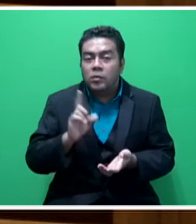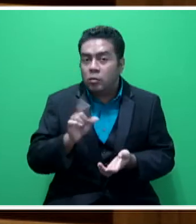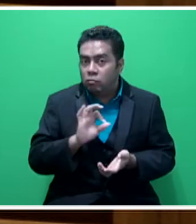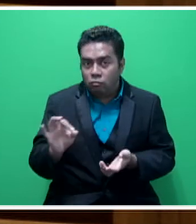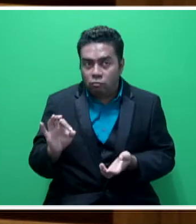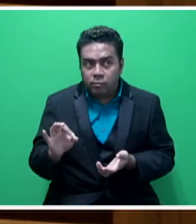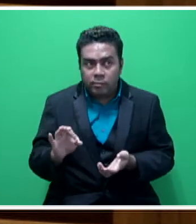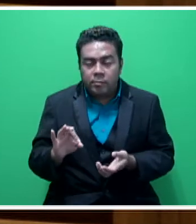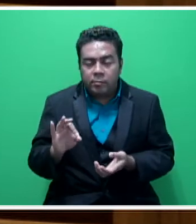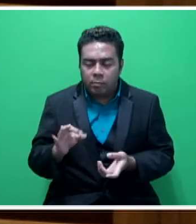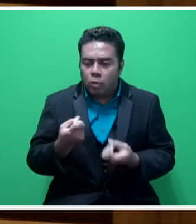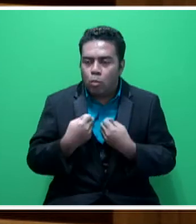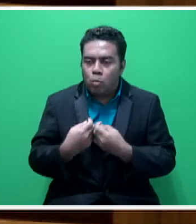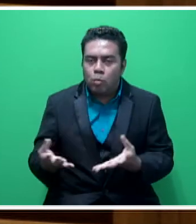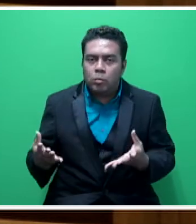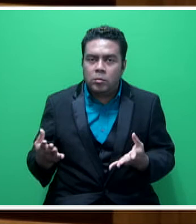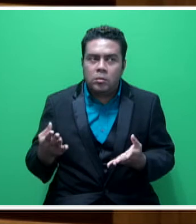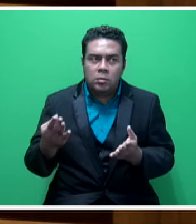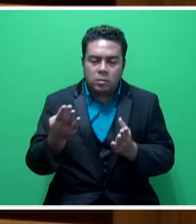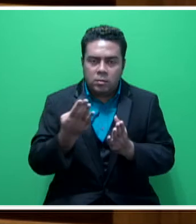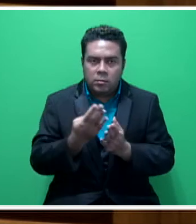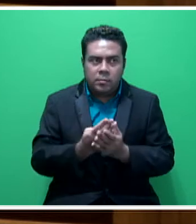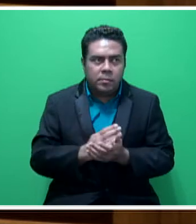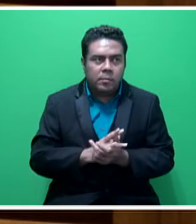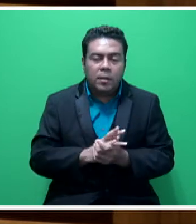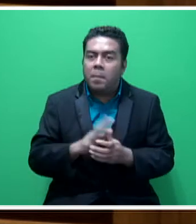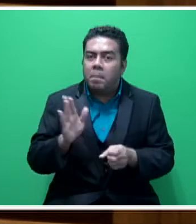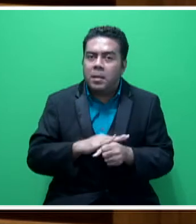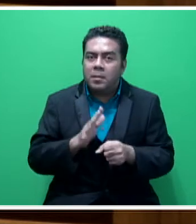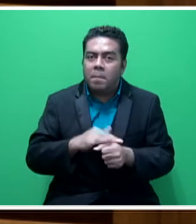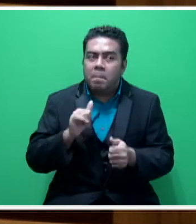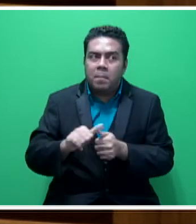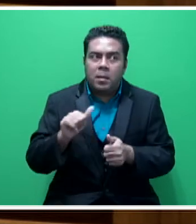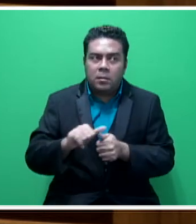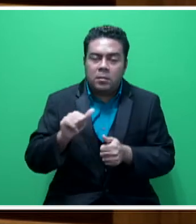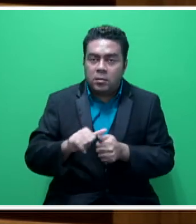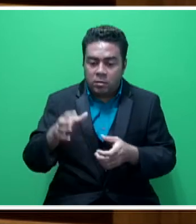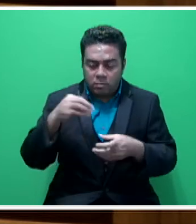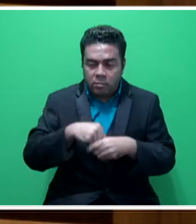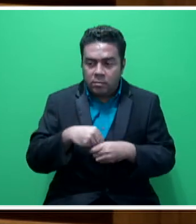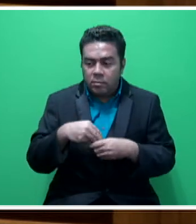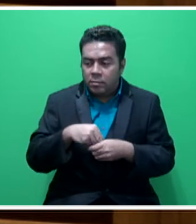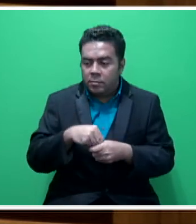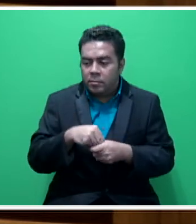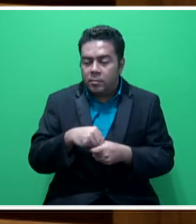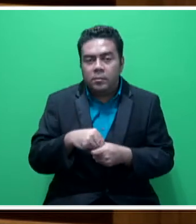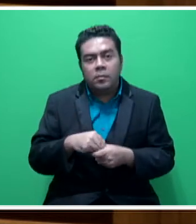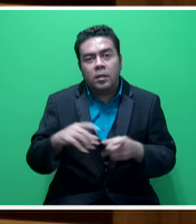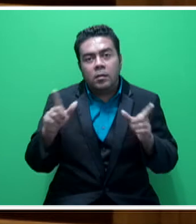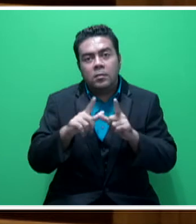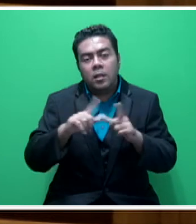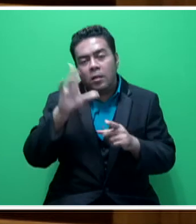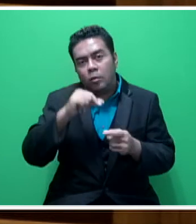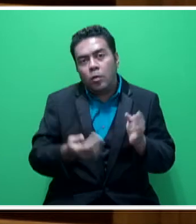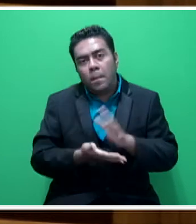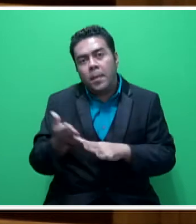they're liable to lose the entire bundle. And it also makes it better for the operators, sir. If they have a bundle of licenses, they can go to the bank